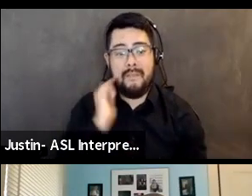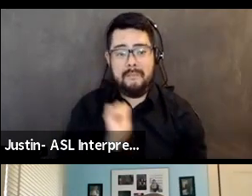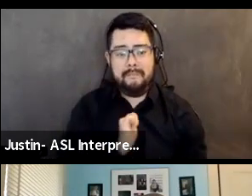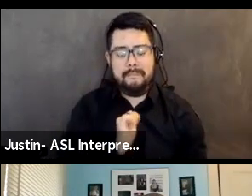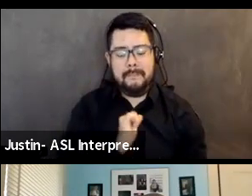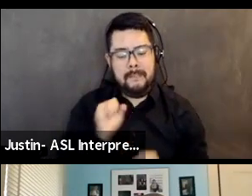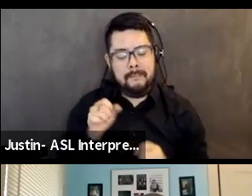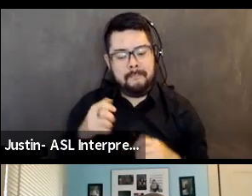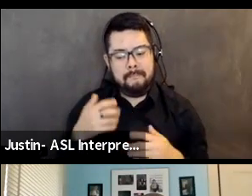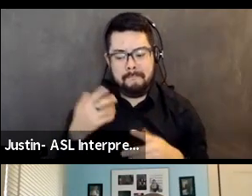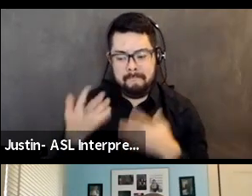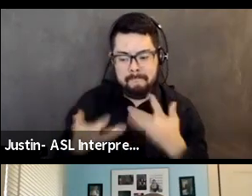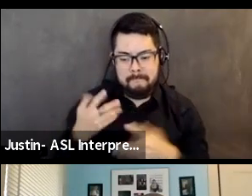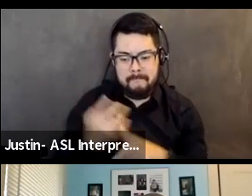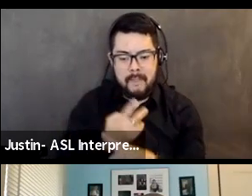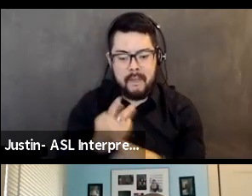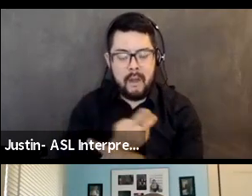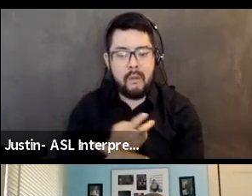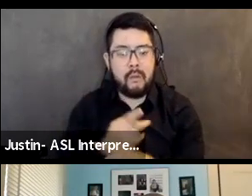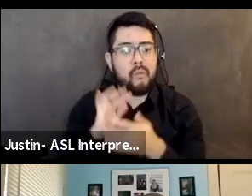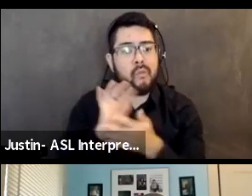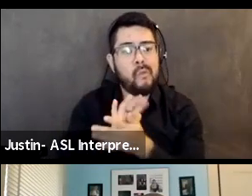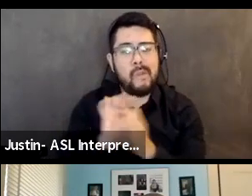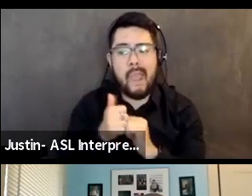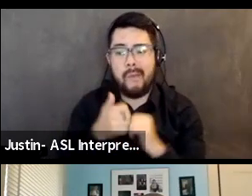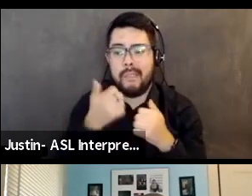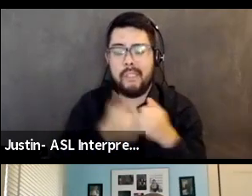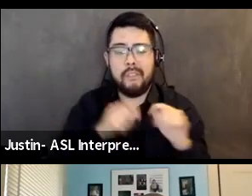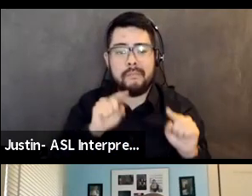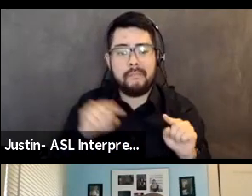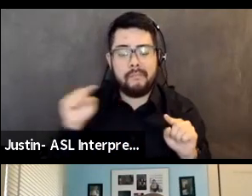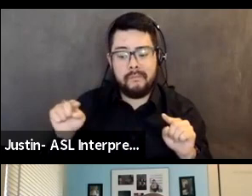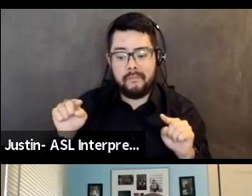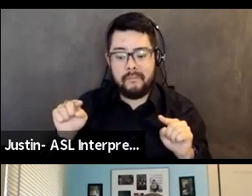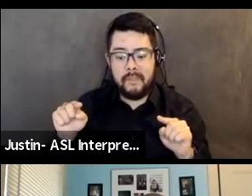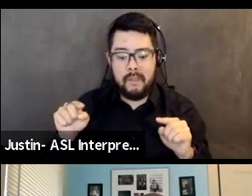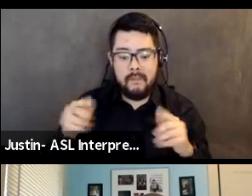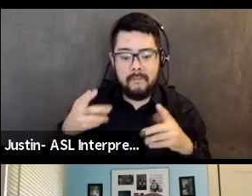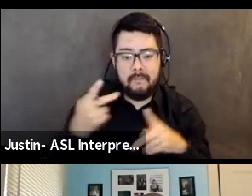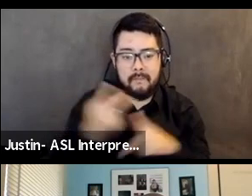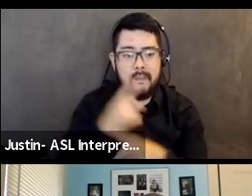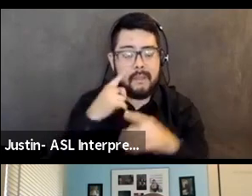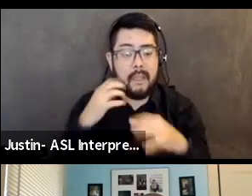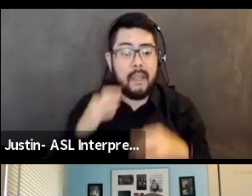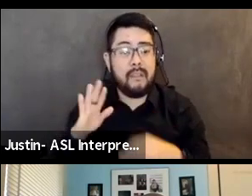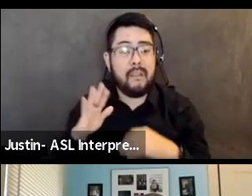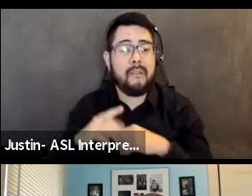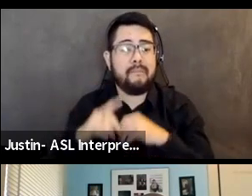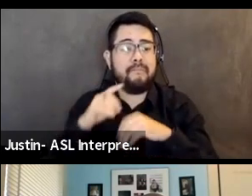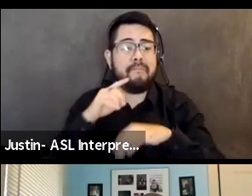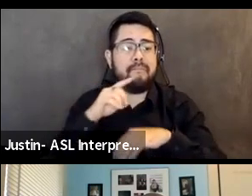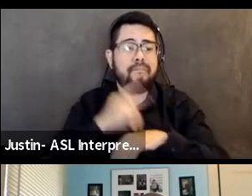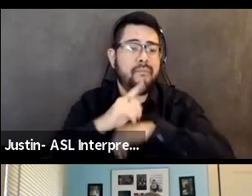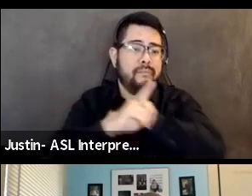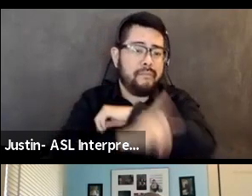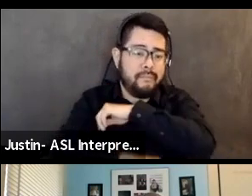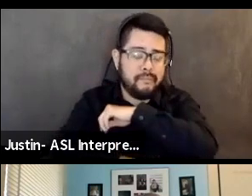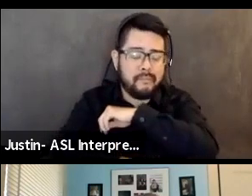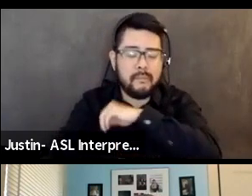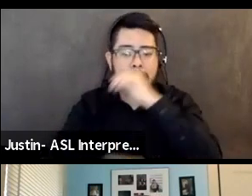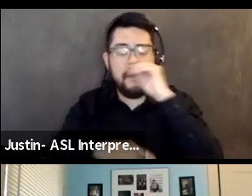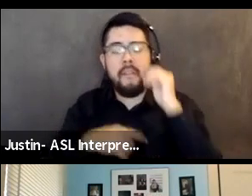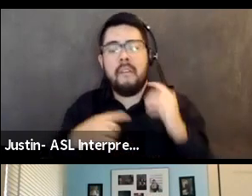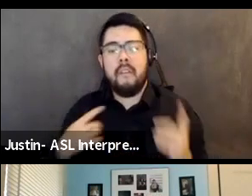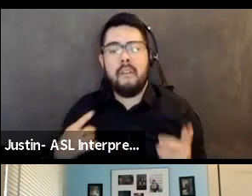schools handle disciplinary situations in ways that prioritize student safety and learning not calling the police